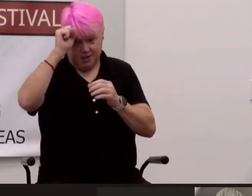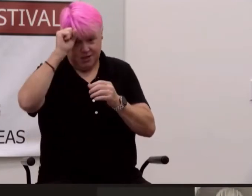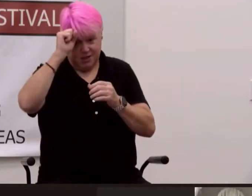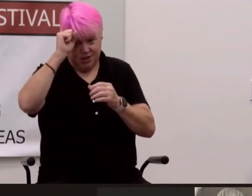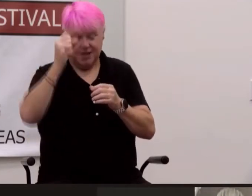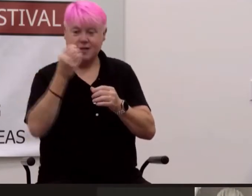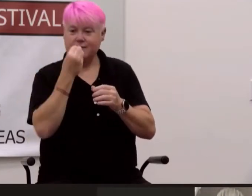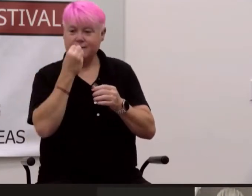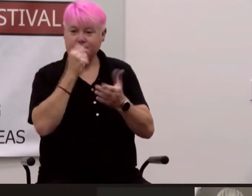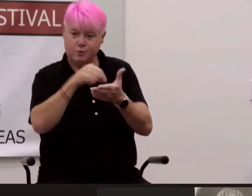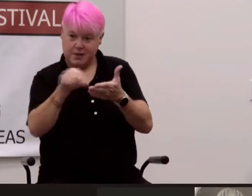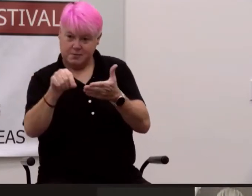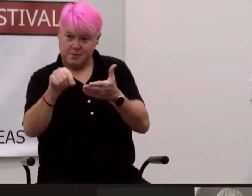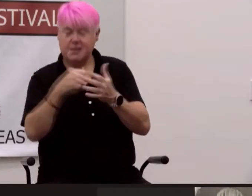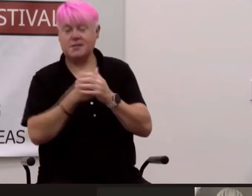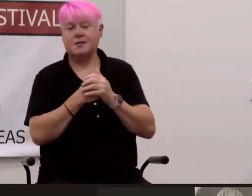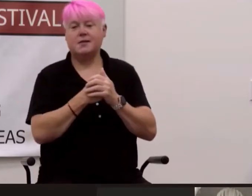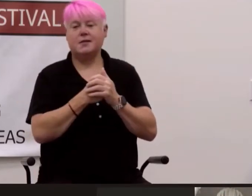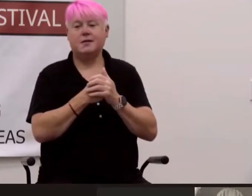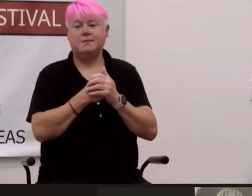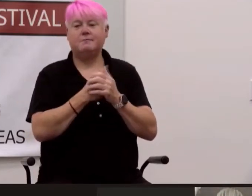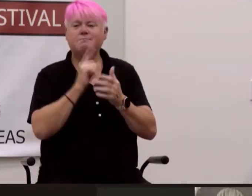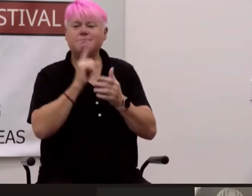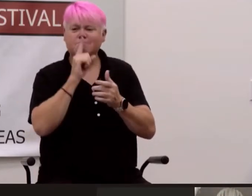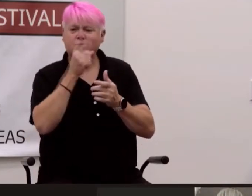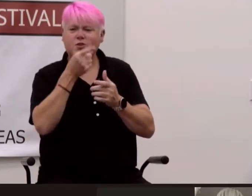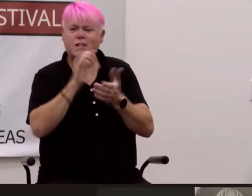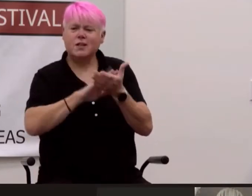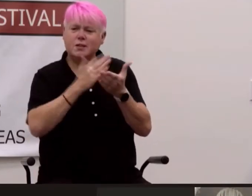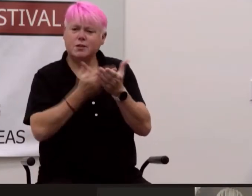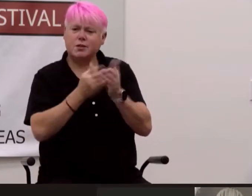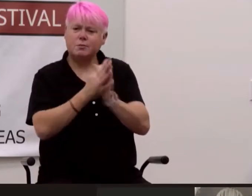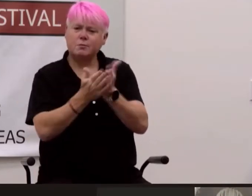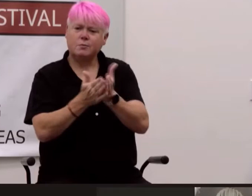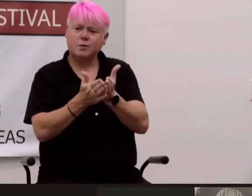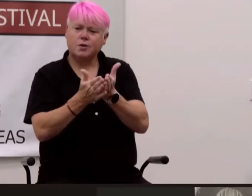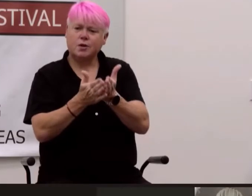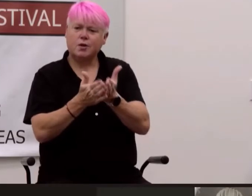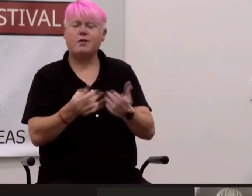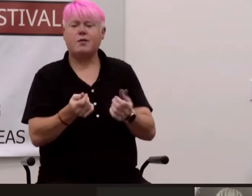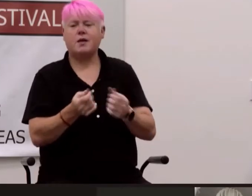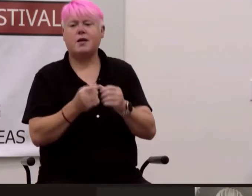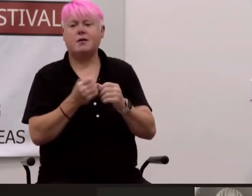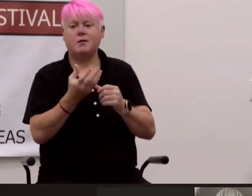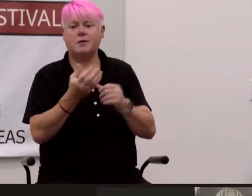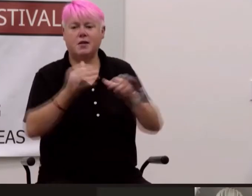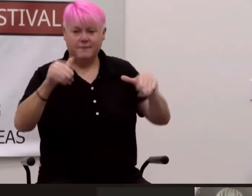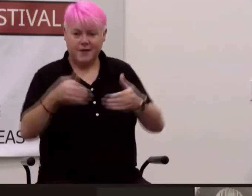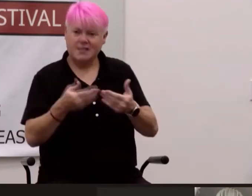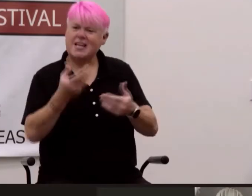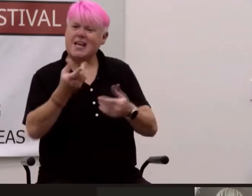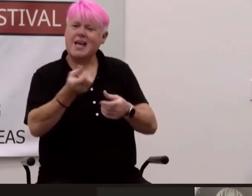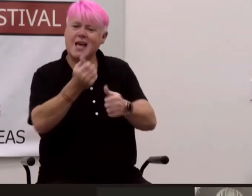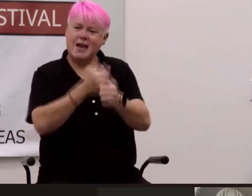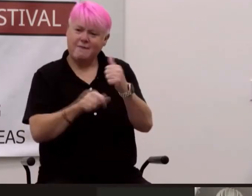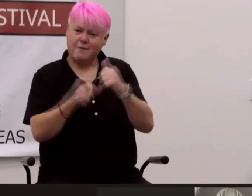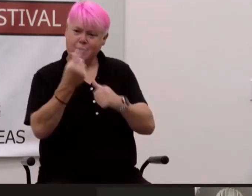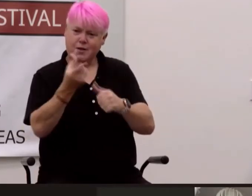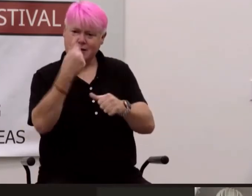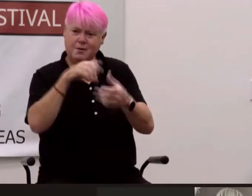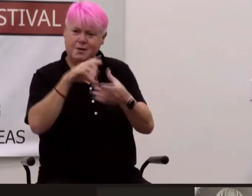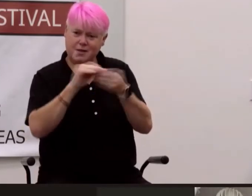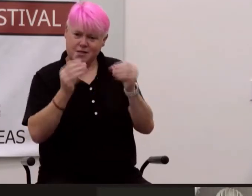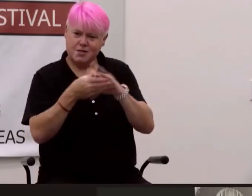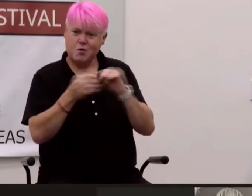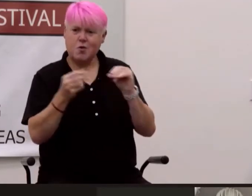story, but it's really a cookbook that invites everyone to dig into the stories and dig into the recipes and